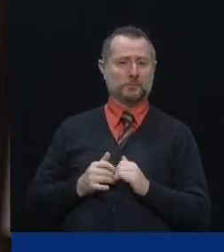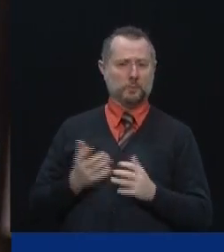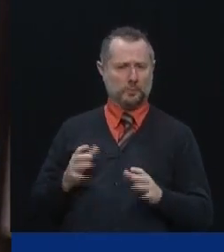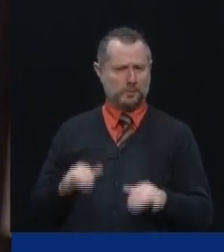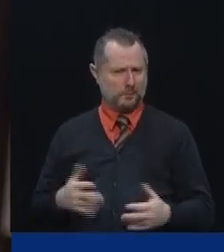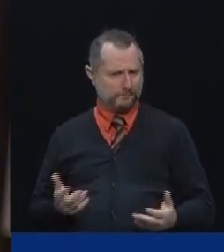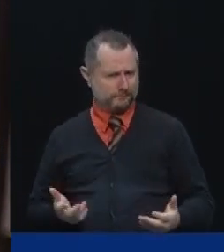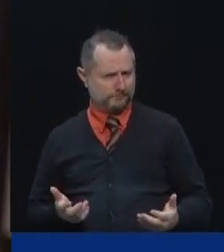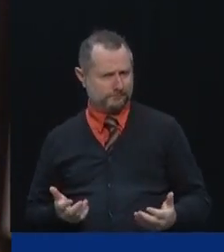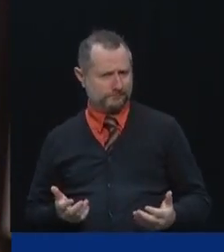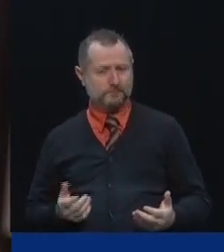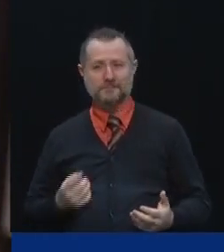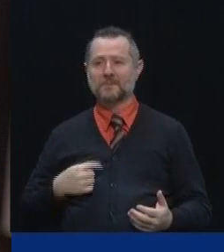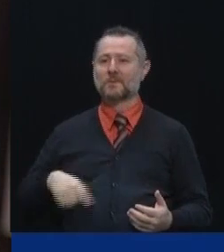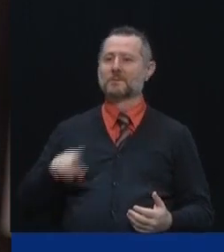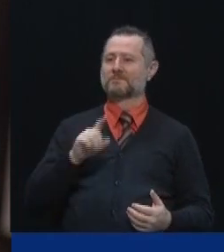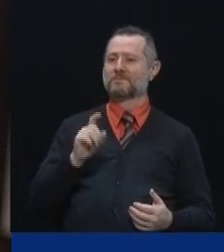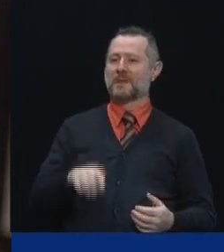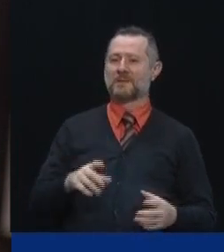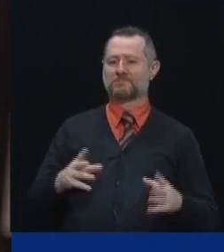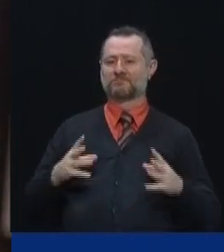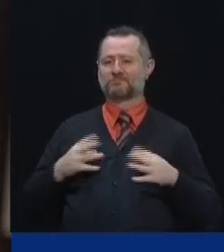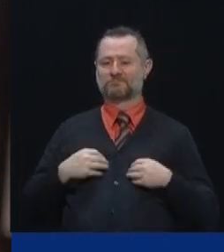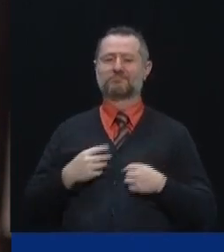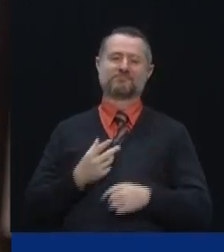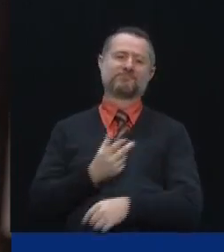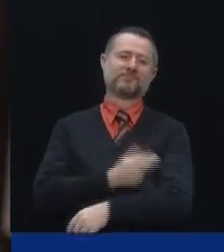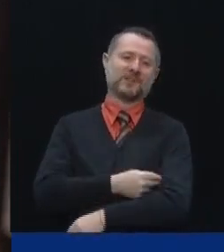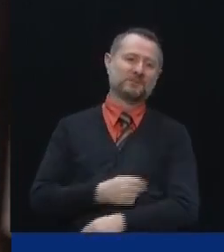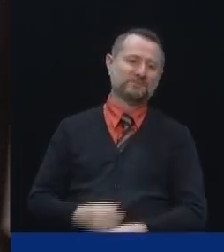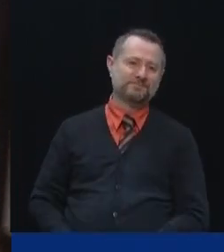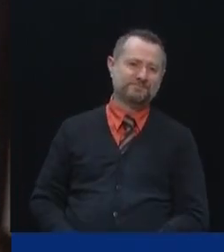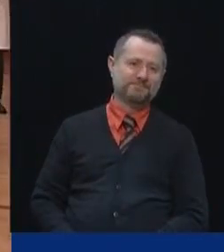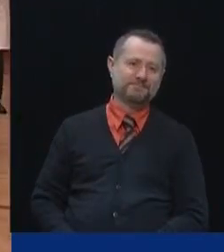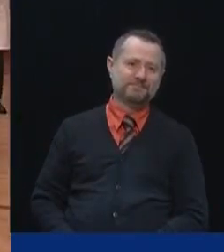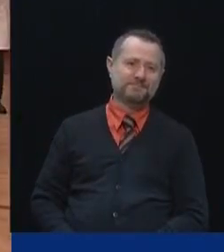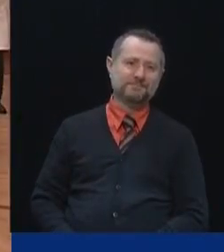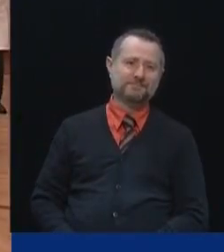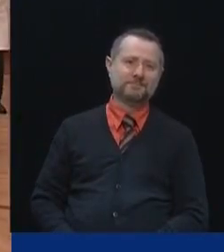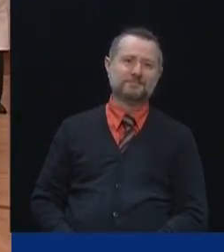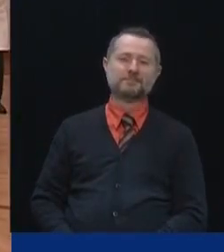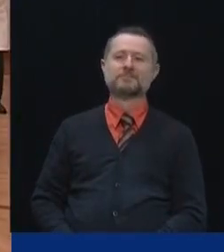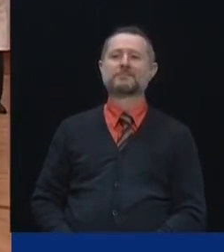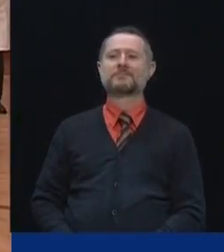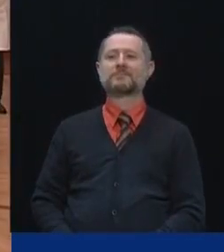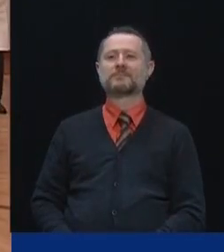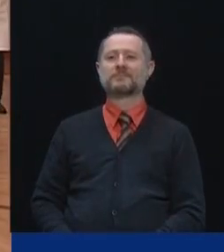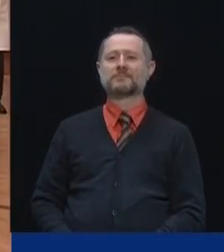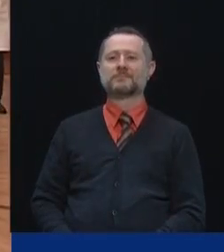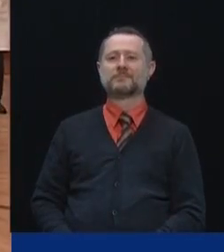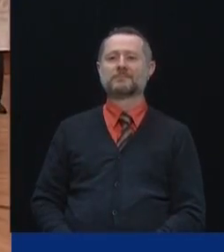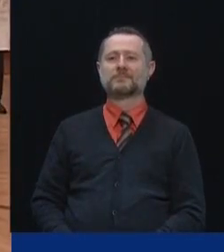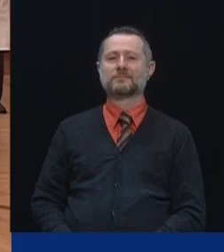is you have to take the vaccine. You have to take the vaccine. Yes.